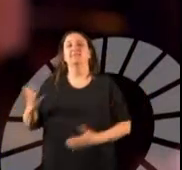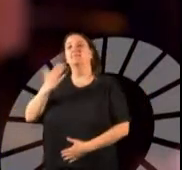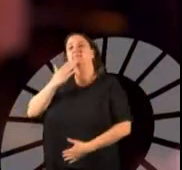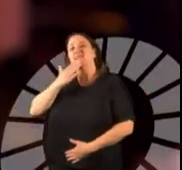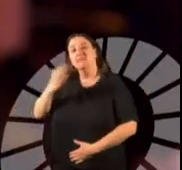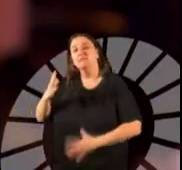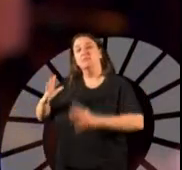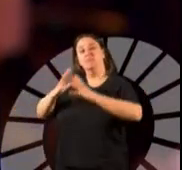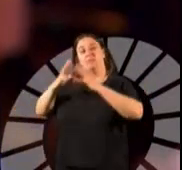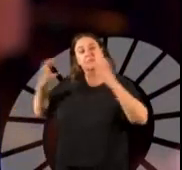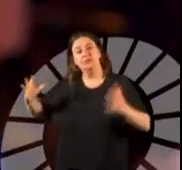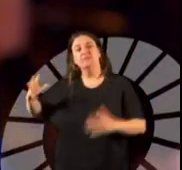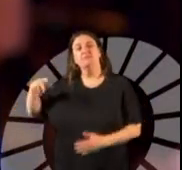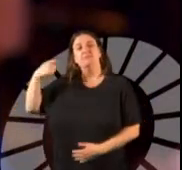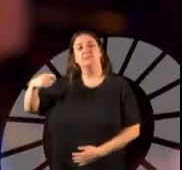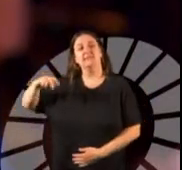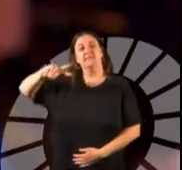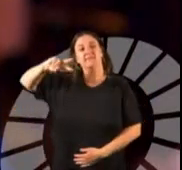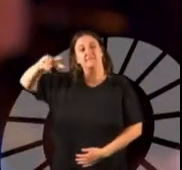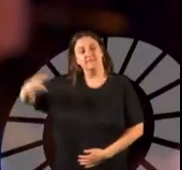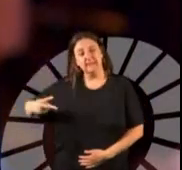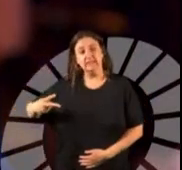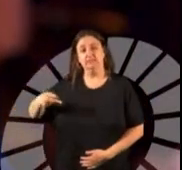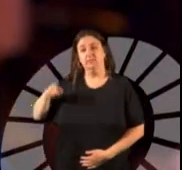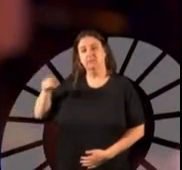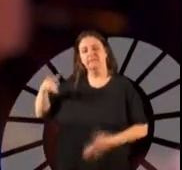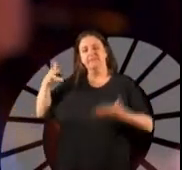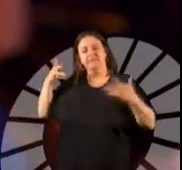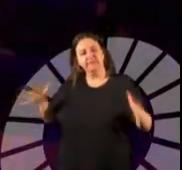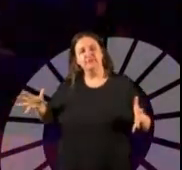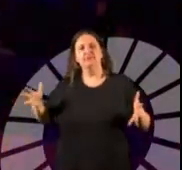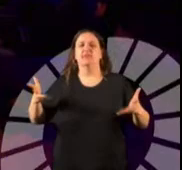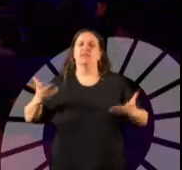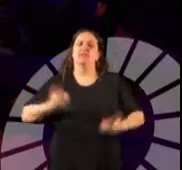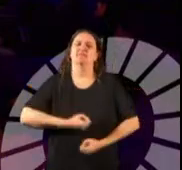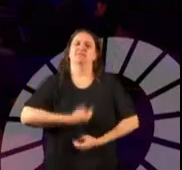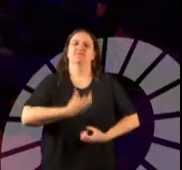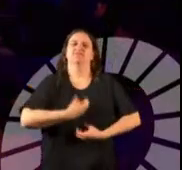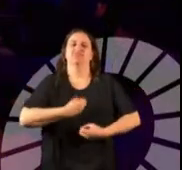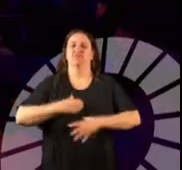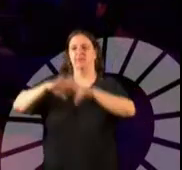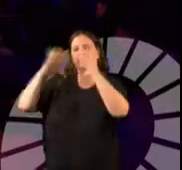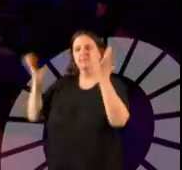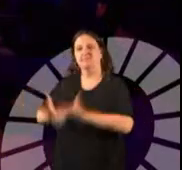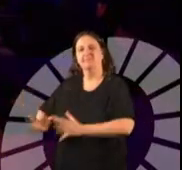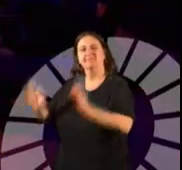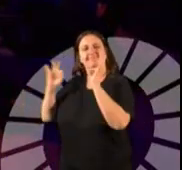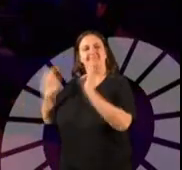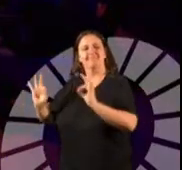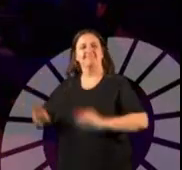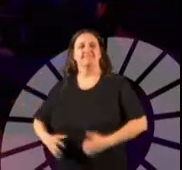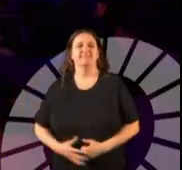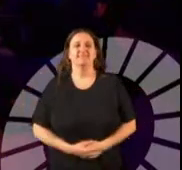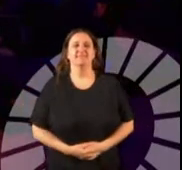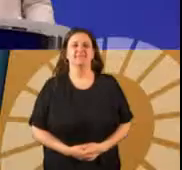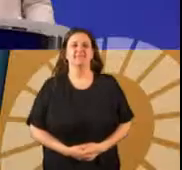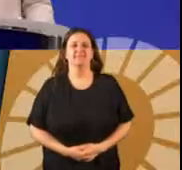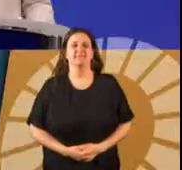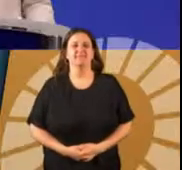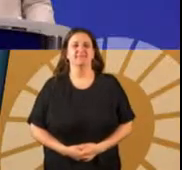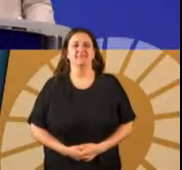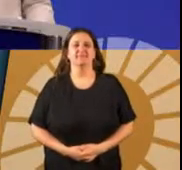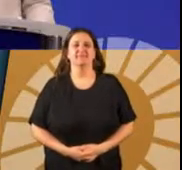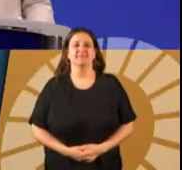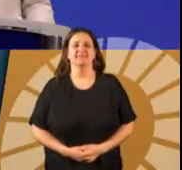speech and your commitment. Now I pass the mic. Je vois à l'écran Madame la Présidente de la Commission européenne.